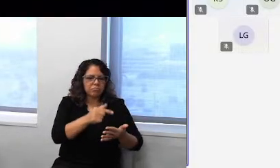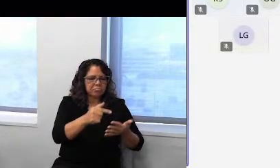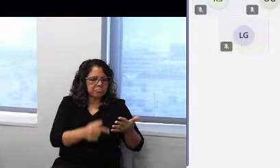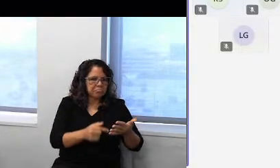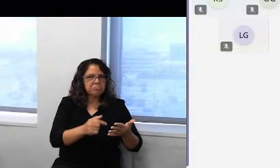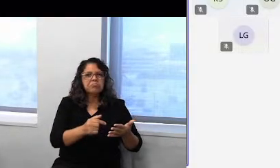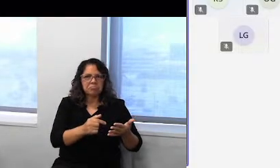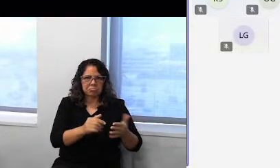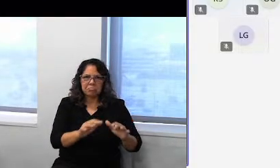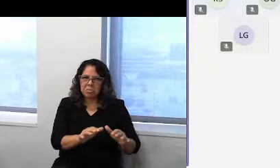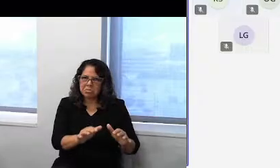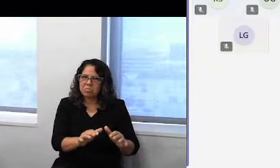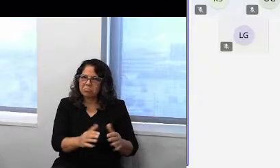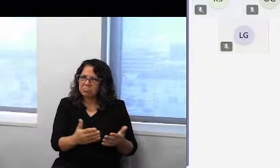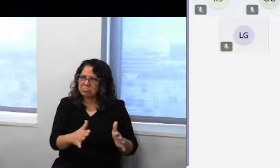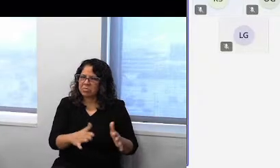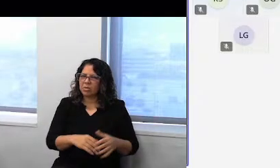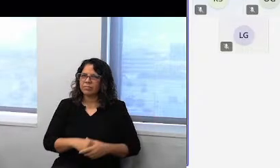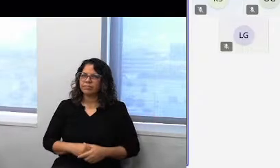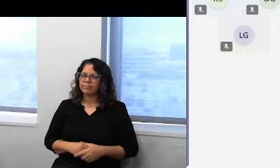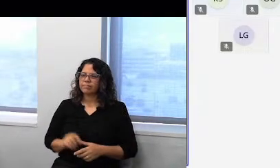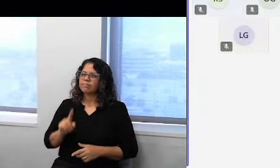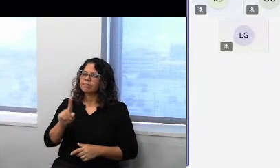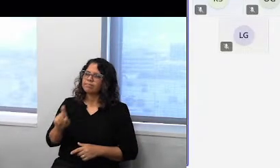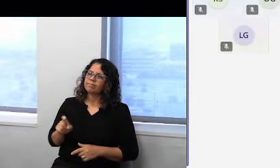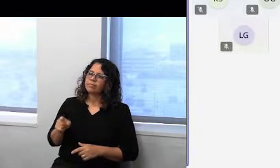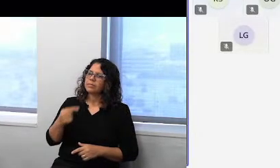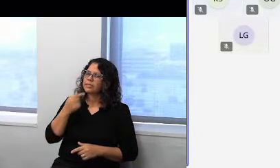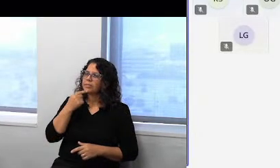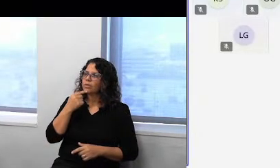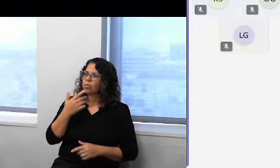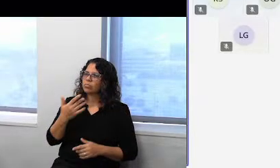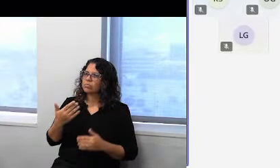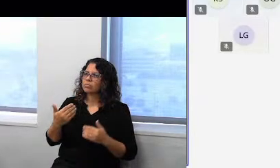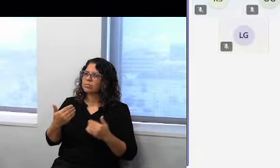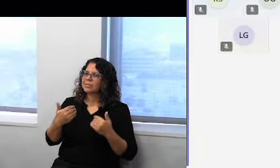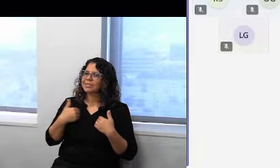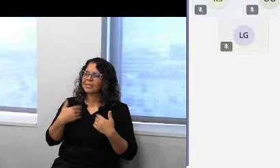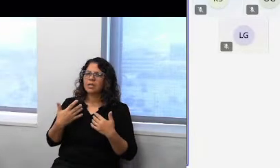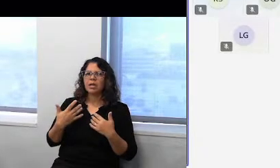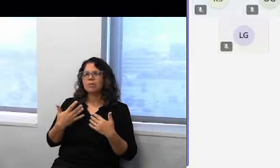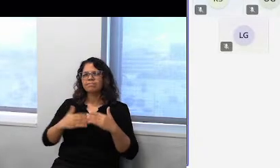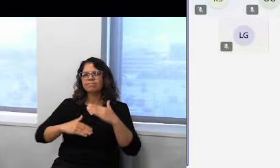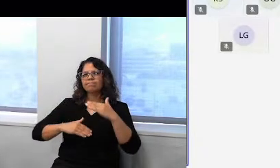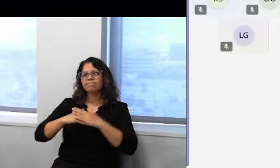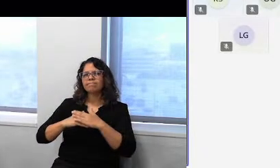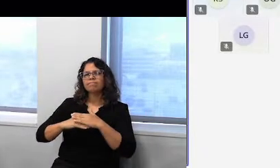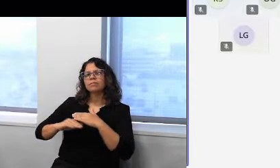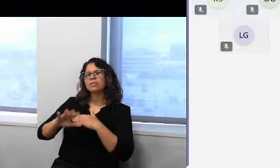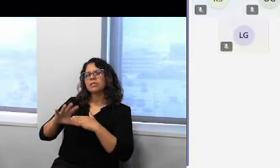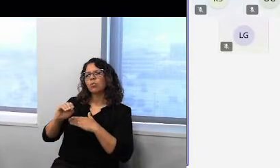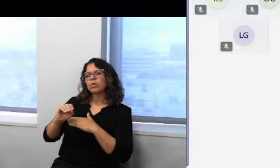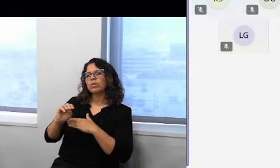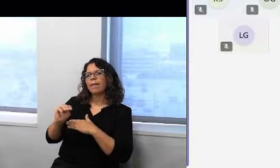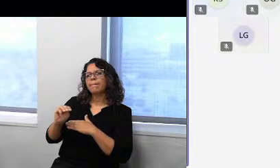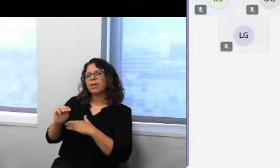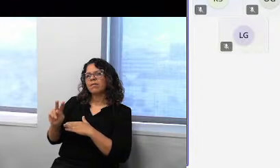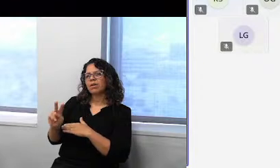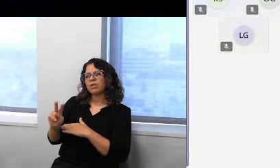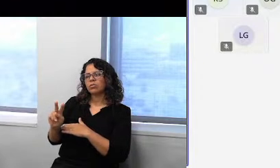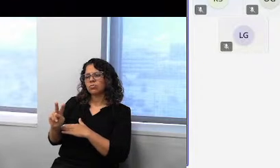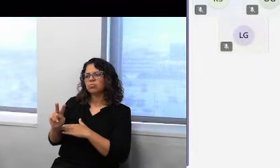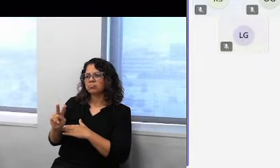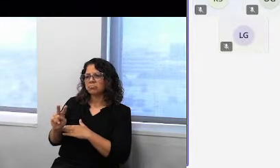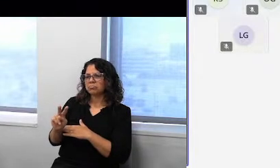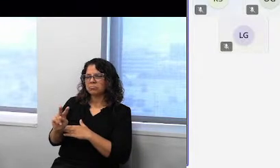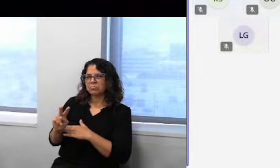capacity, and I understand it's variable because it's a variable resource, but if it has a 50 megawatt output, it's not actually putting in that full output when the